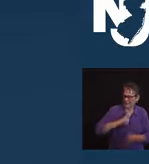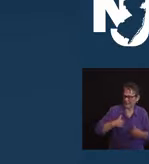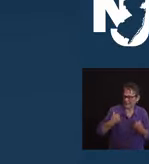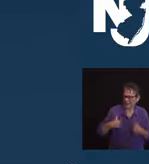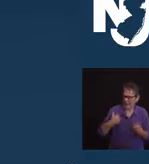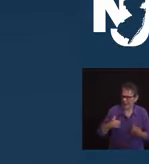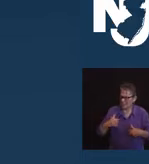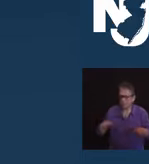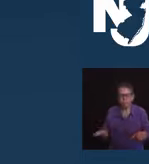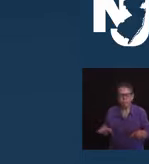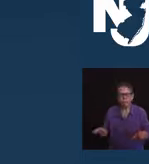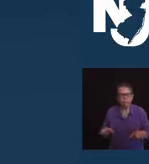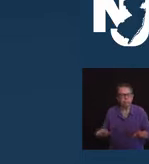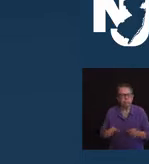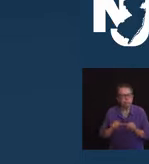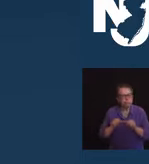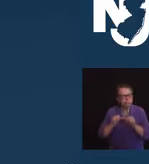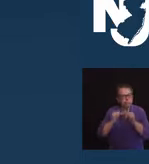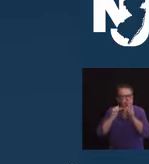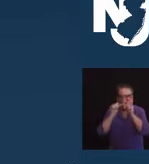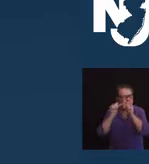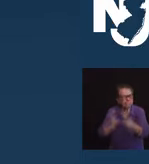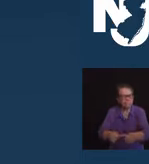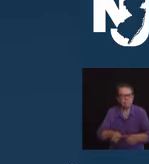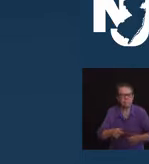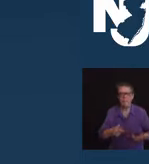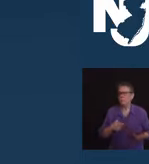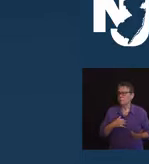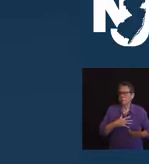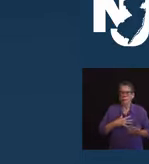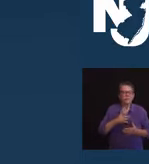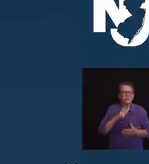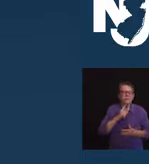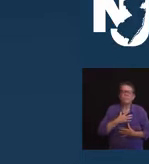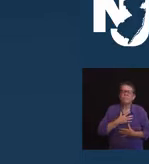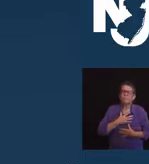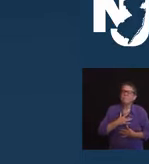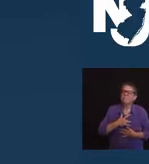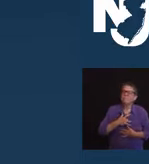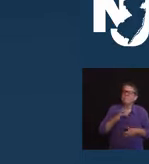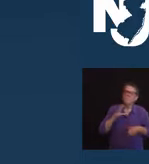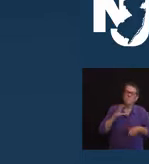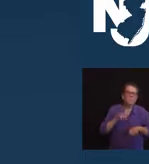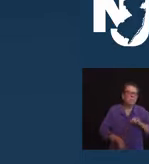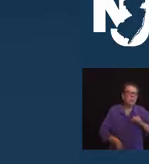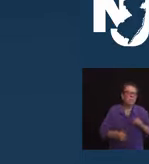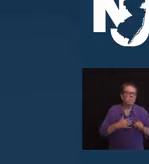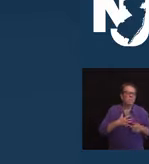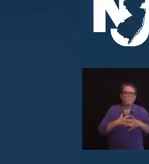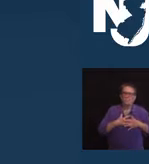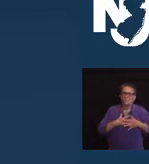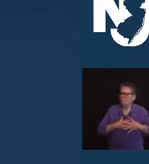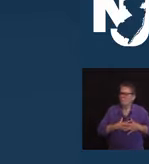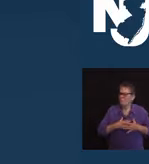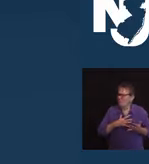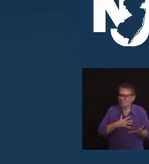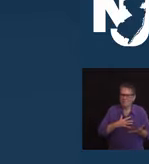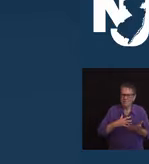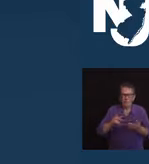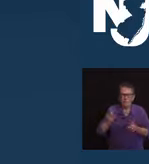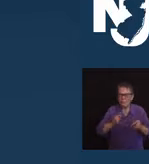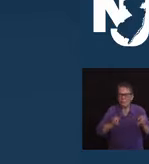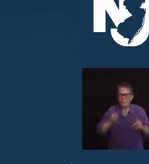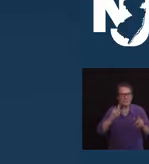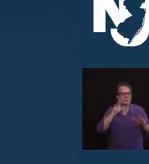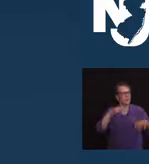a huge loss for Middlesex County, for our state, and his many thousands of friends. My thoughts and prayers are